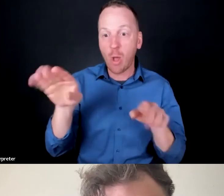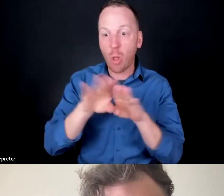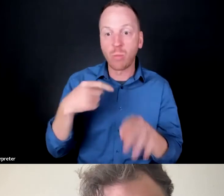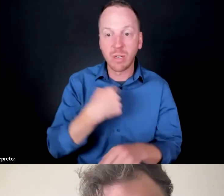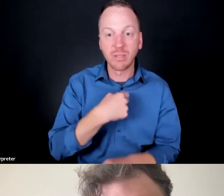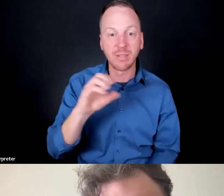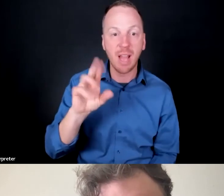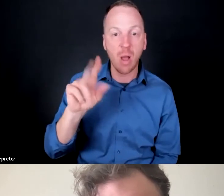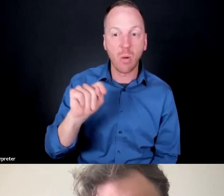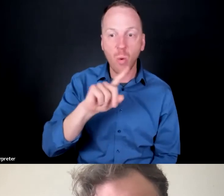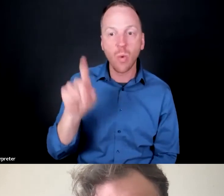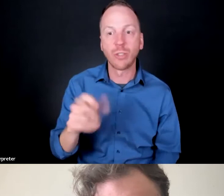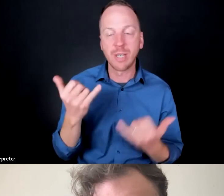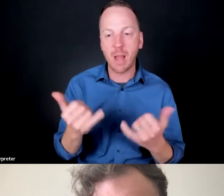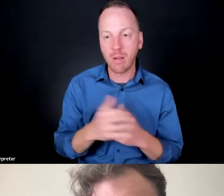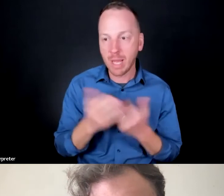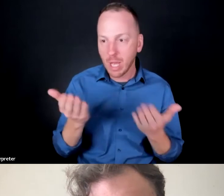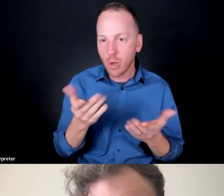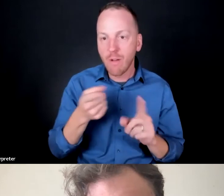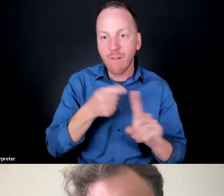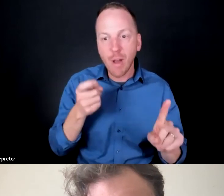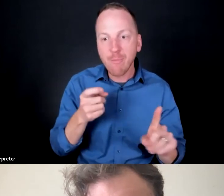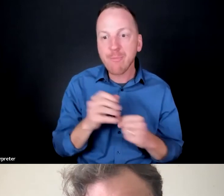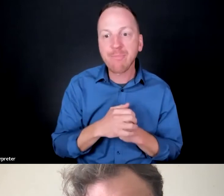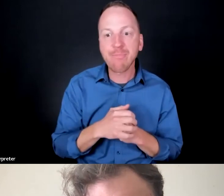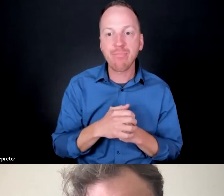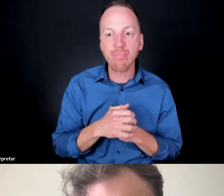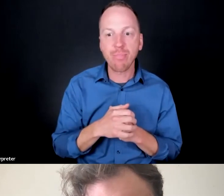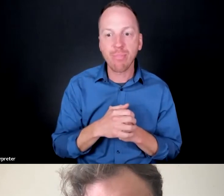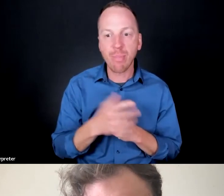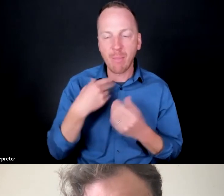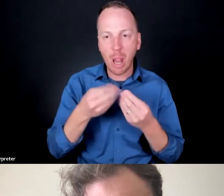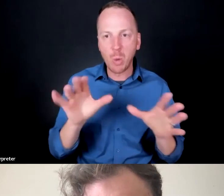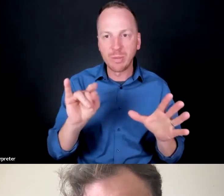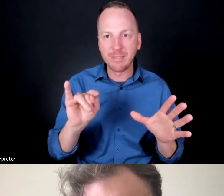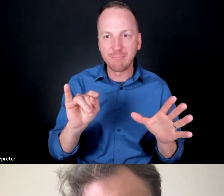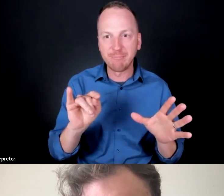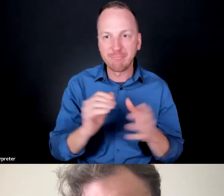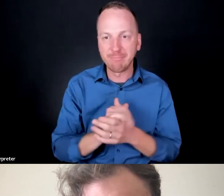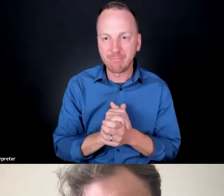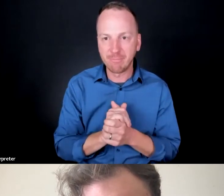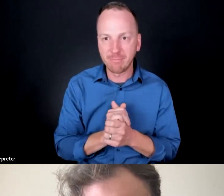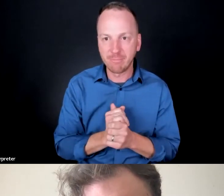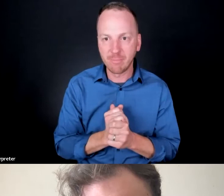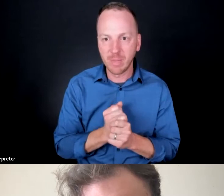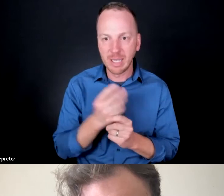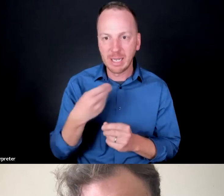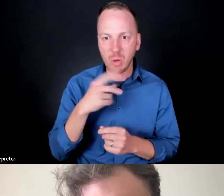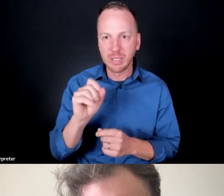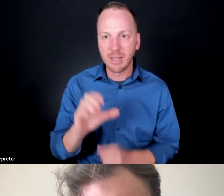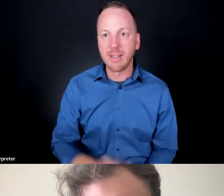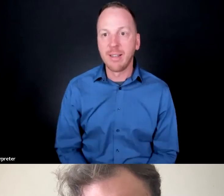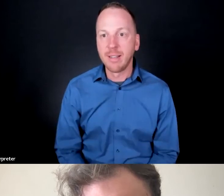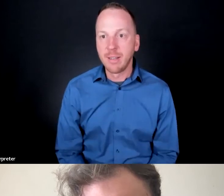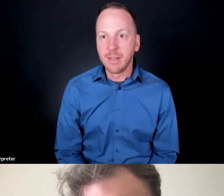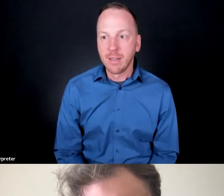out. The question here from, let me not lose it. 1 second.